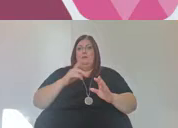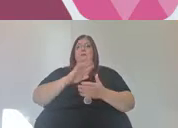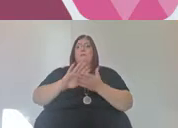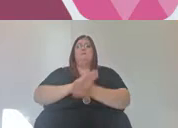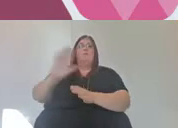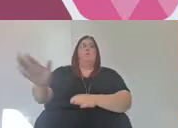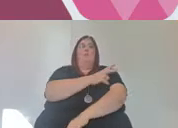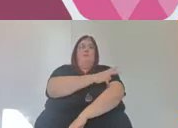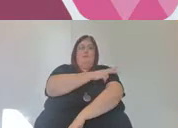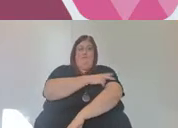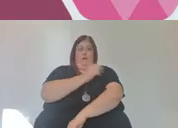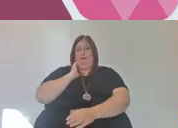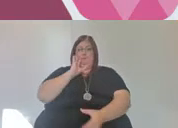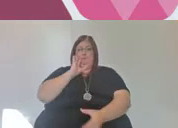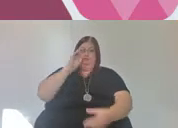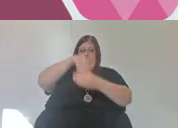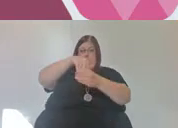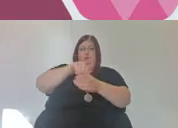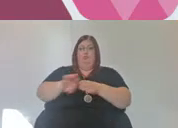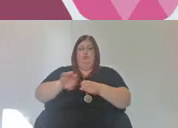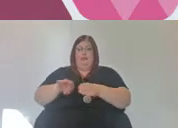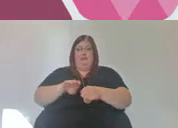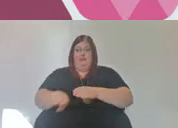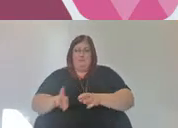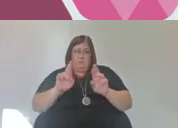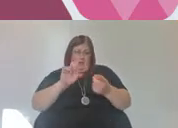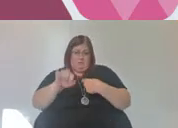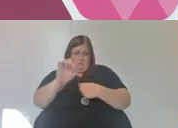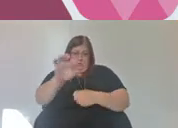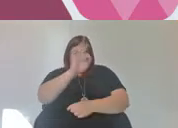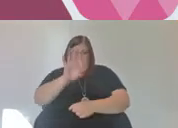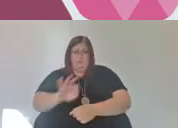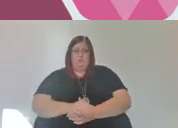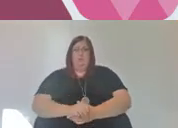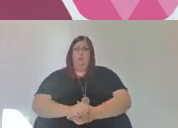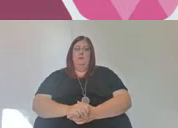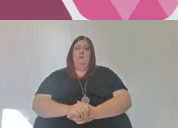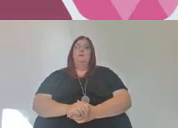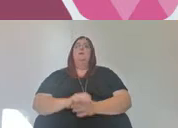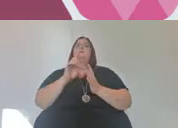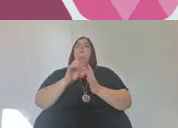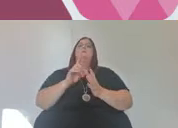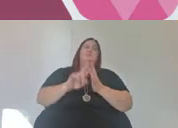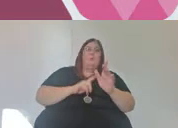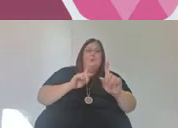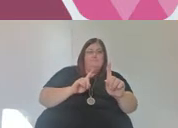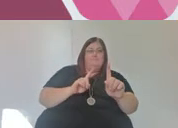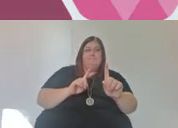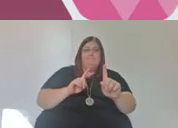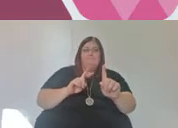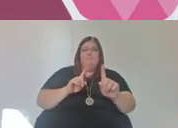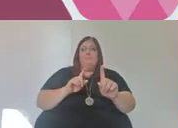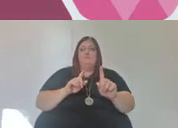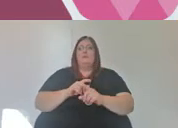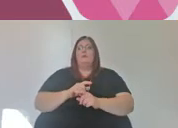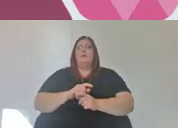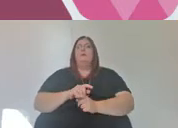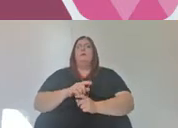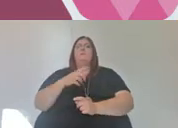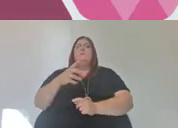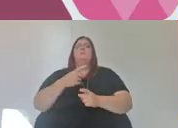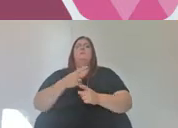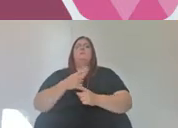expected to undertake that training as well. So hopefully that answers your question. Can I just very quickly come back? In